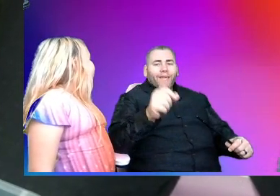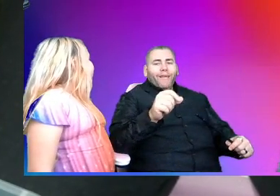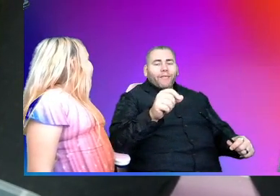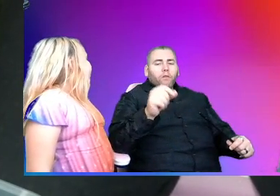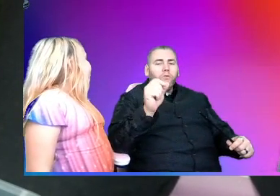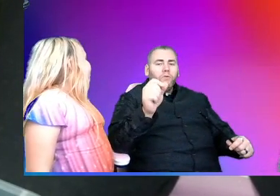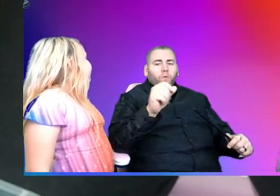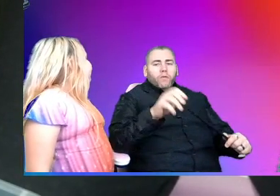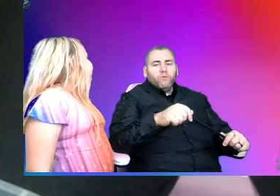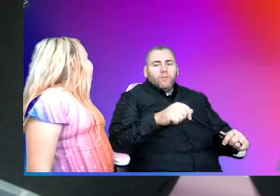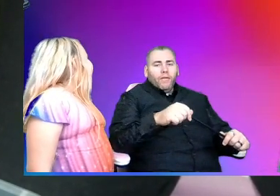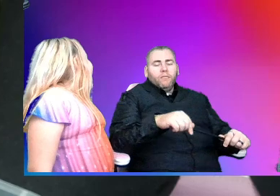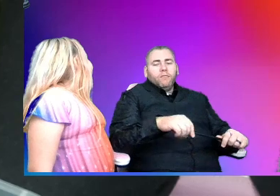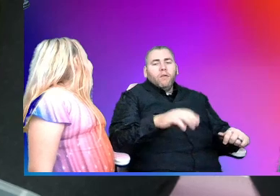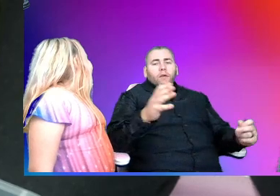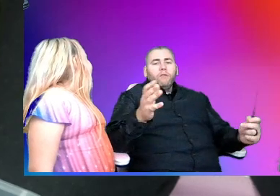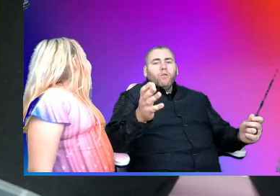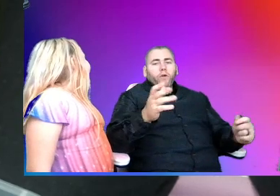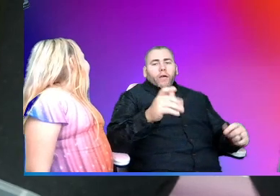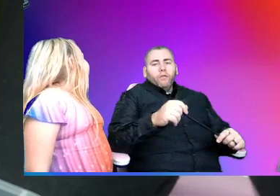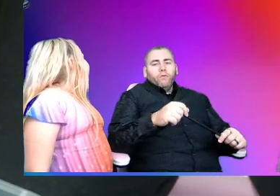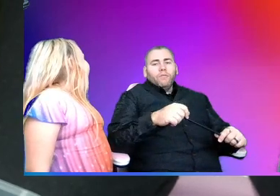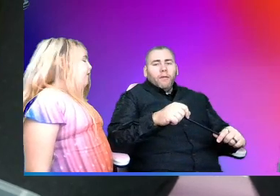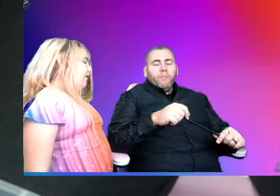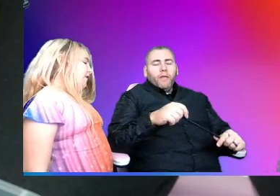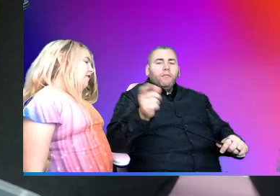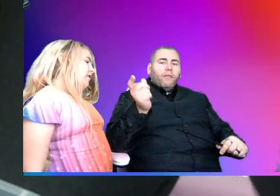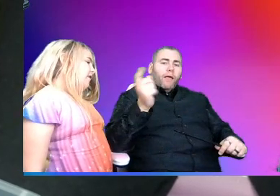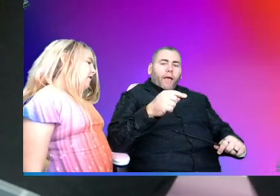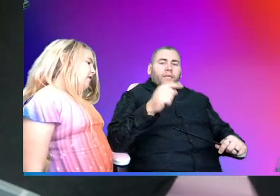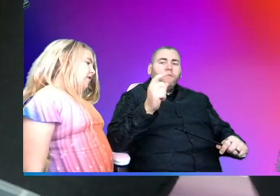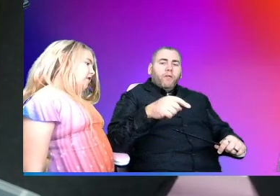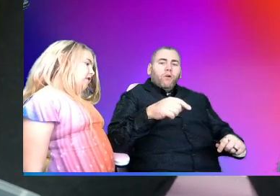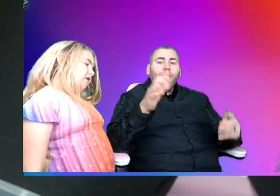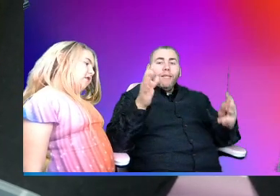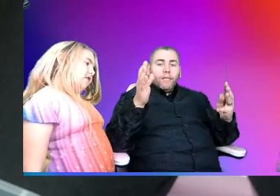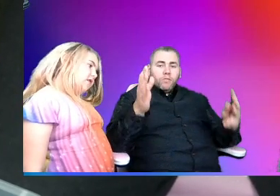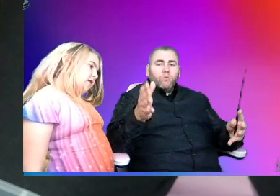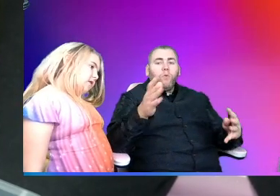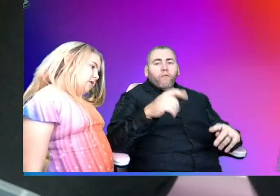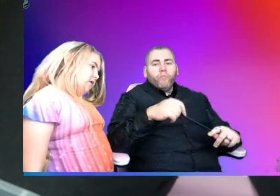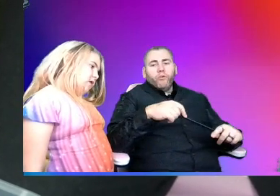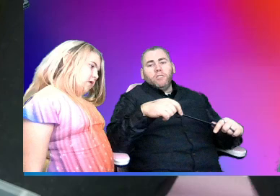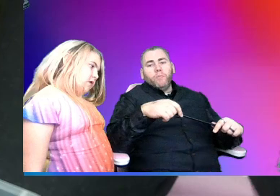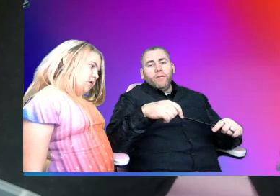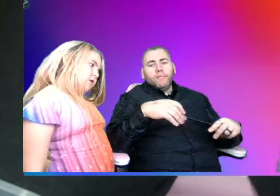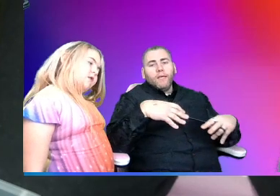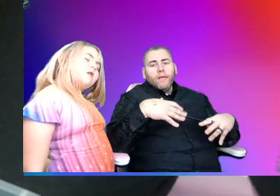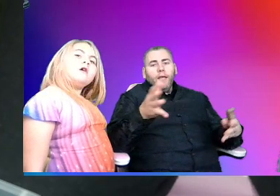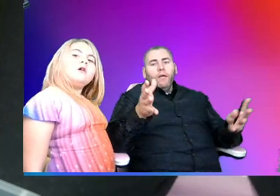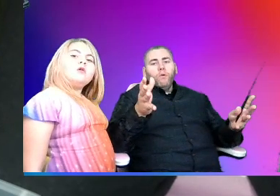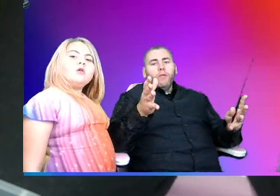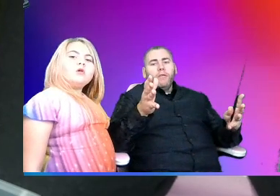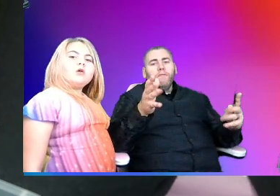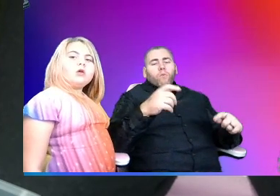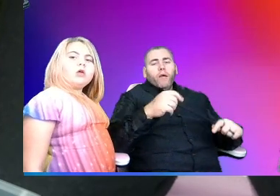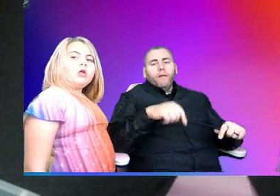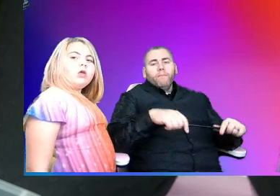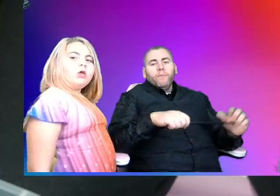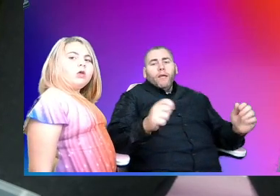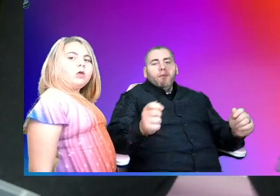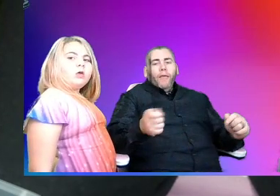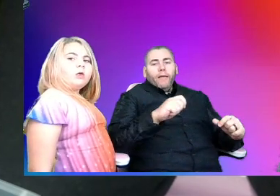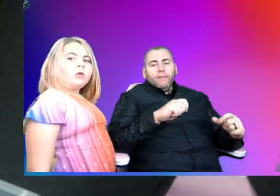$8.42. That's $8.42. So all you got to do is type that into that last video. We need at least 12 participants in order to give it